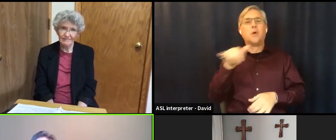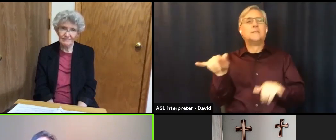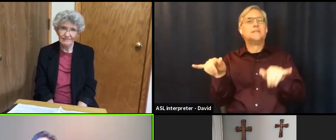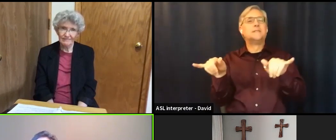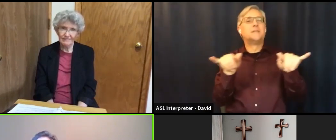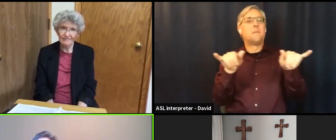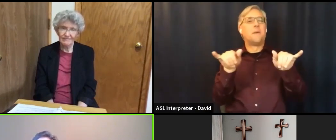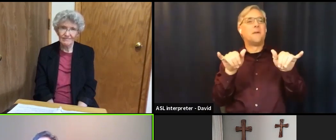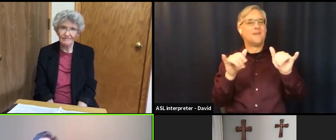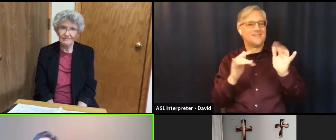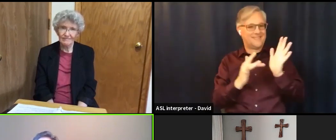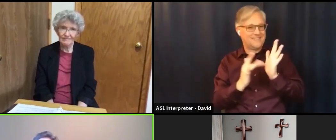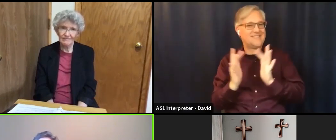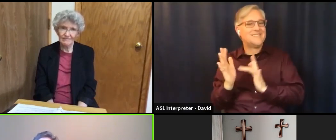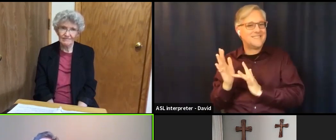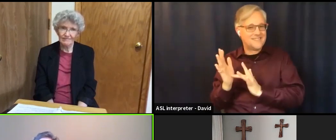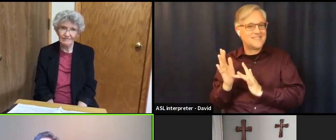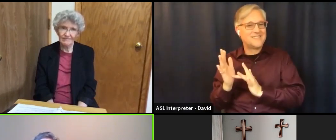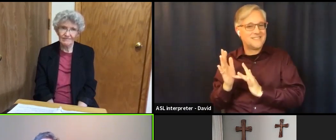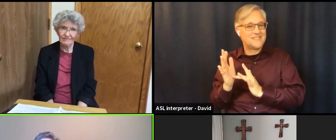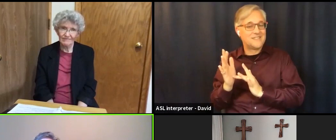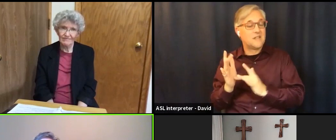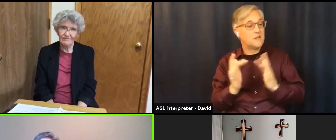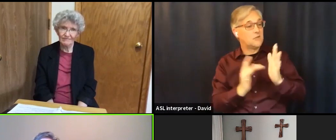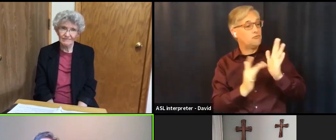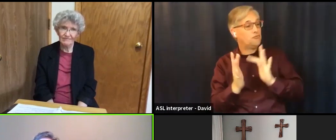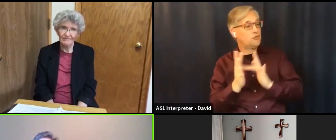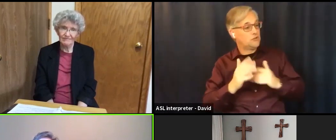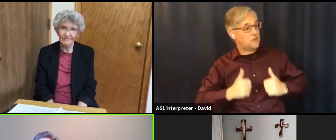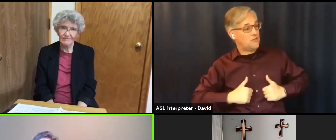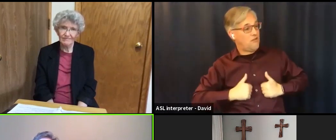We see a death that's similar to Jesus's as well.